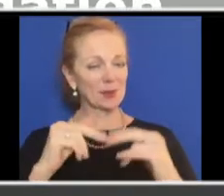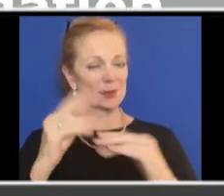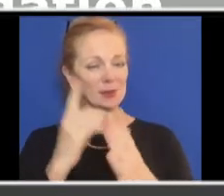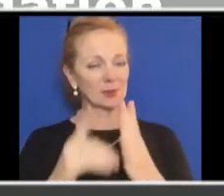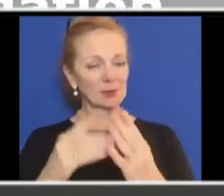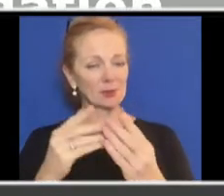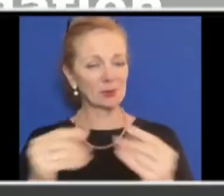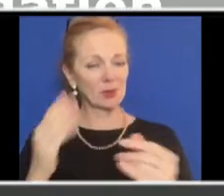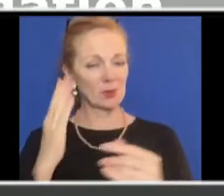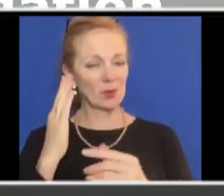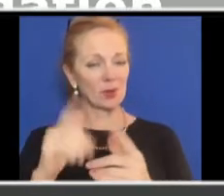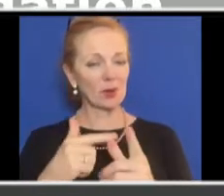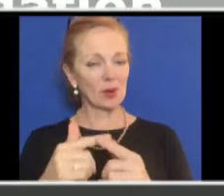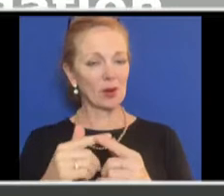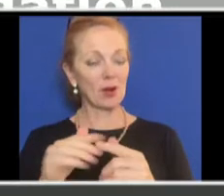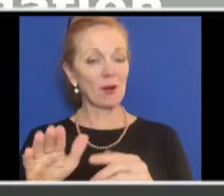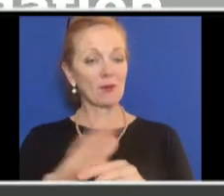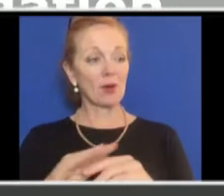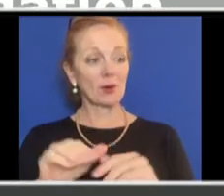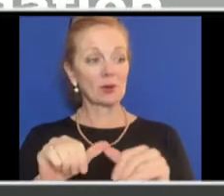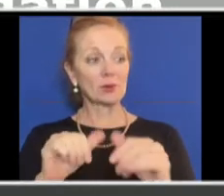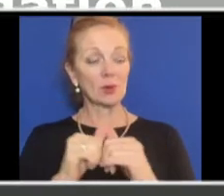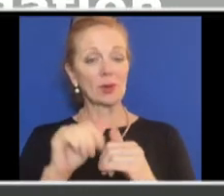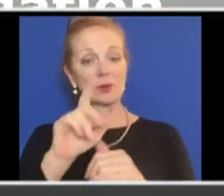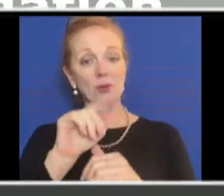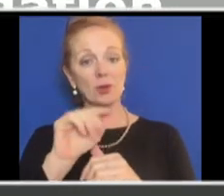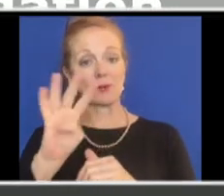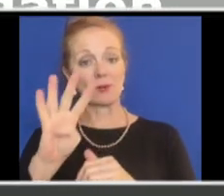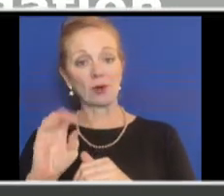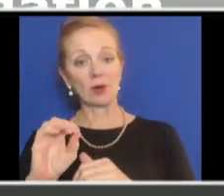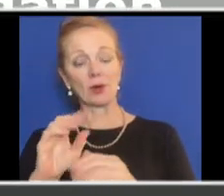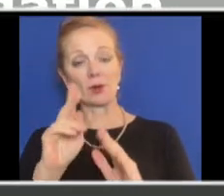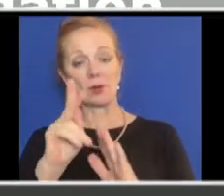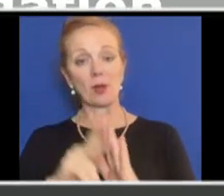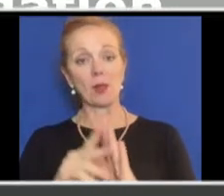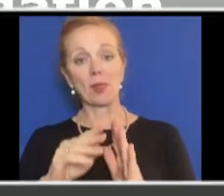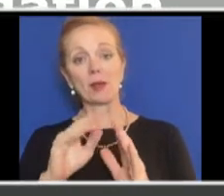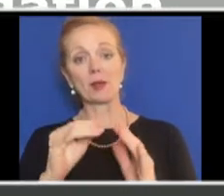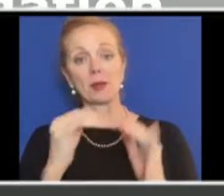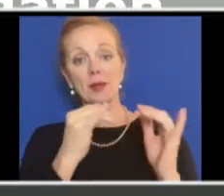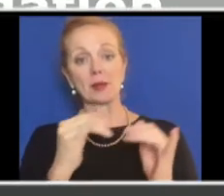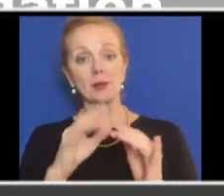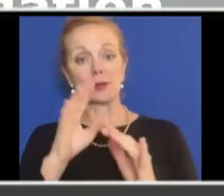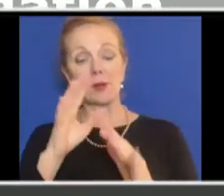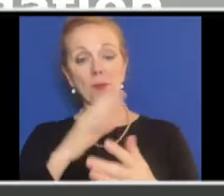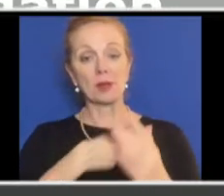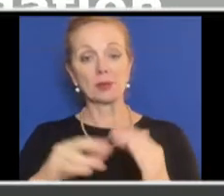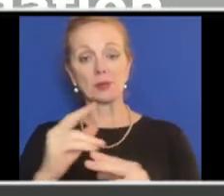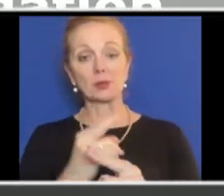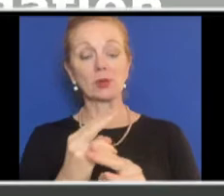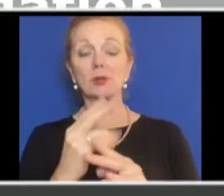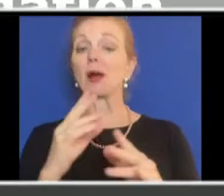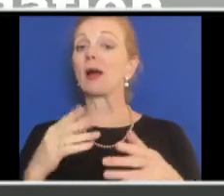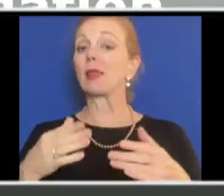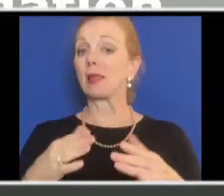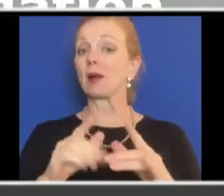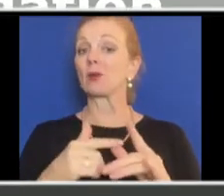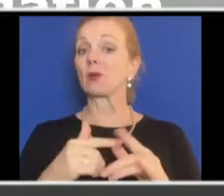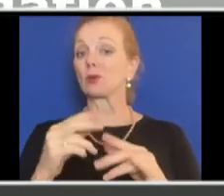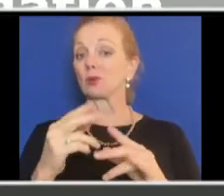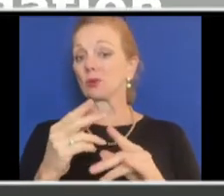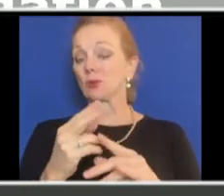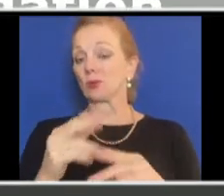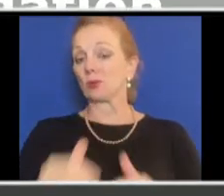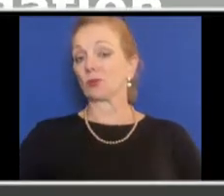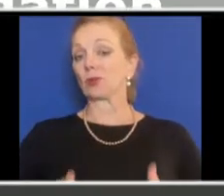resolved it is overall consistent with the 2040 policy map recommendation for Innovation mixed use which does allow for residential uses